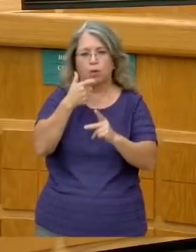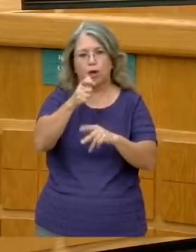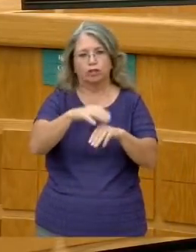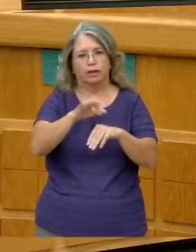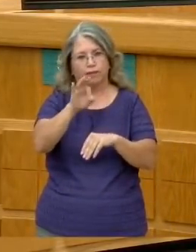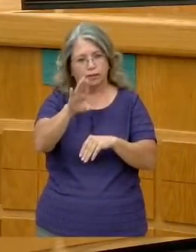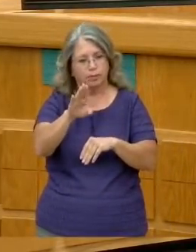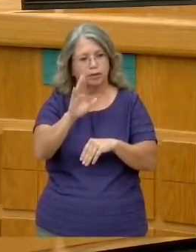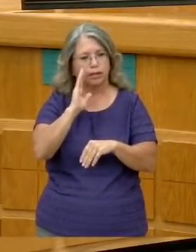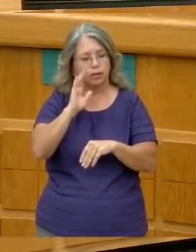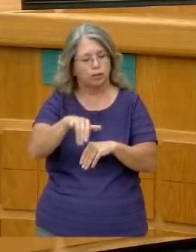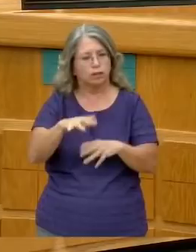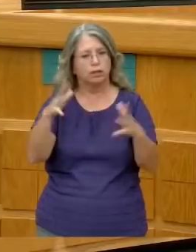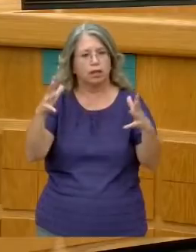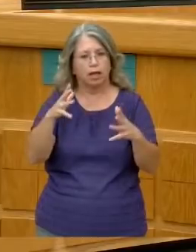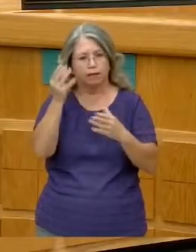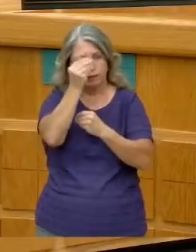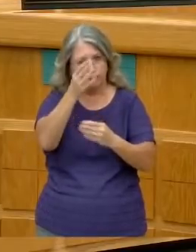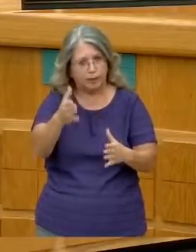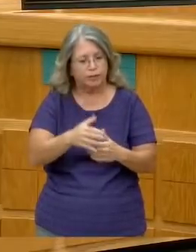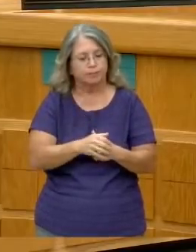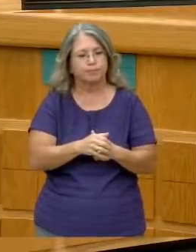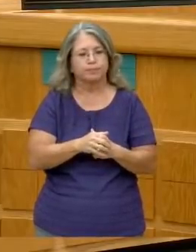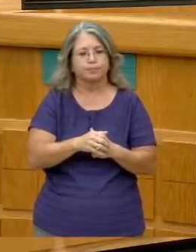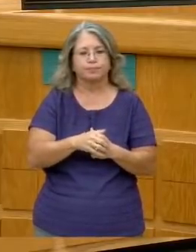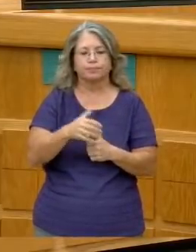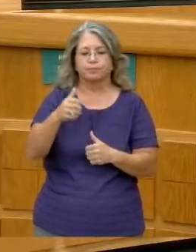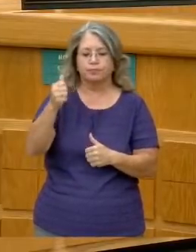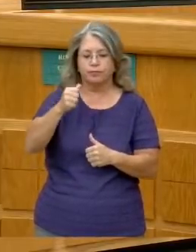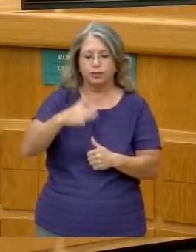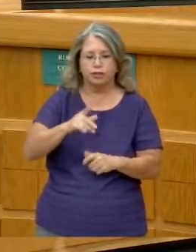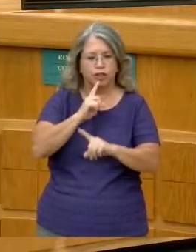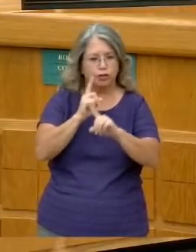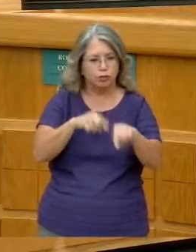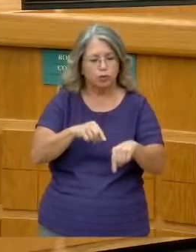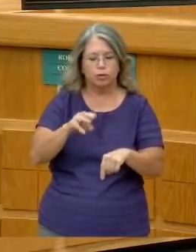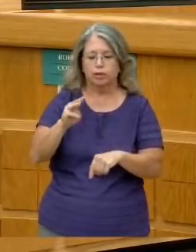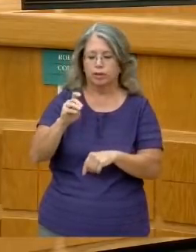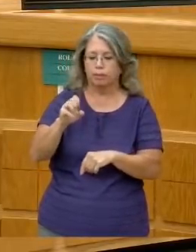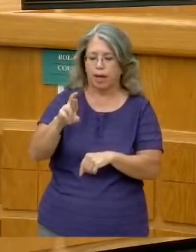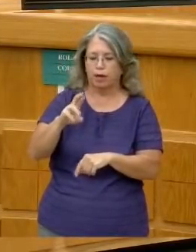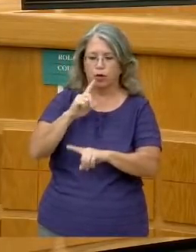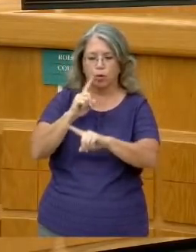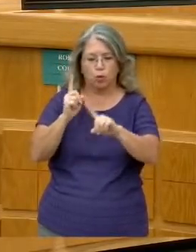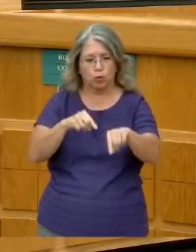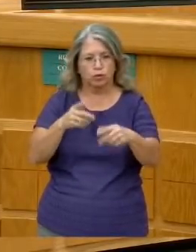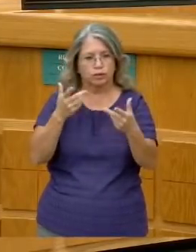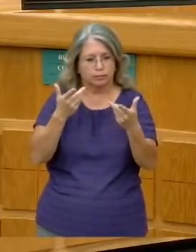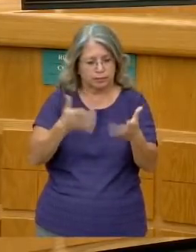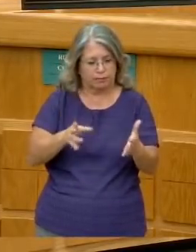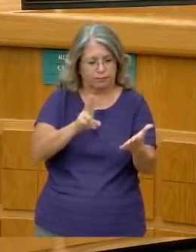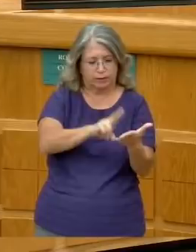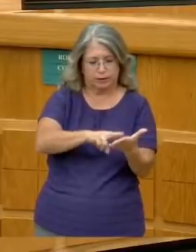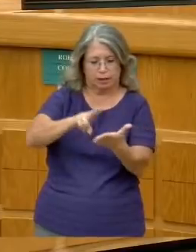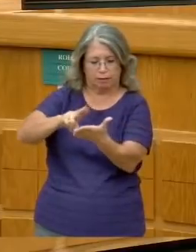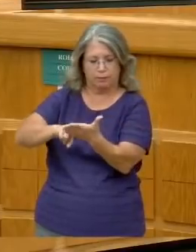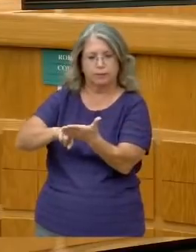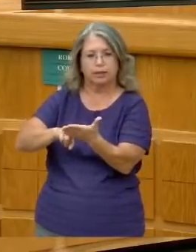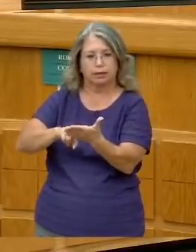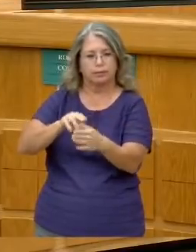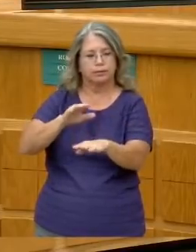of information. The orders that the judge and the mayor will sign or have signed are on